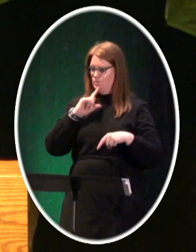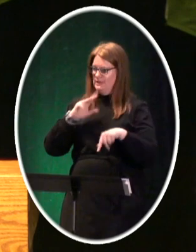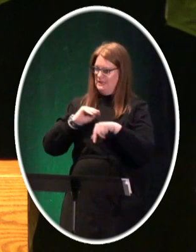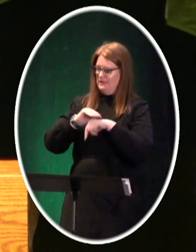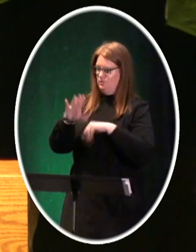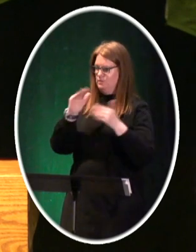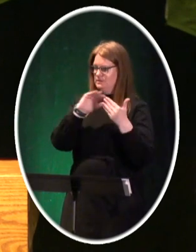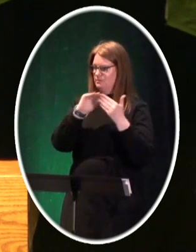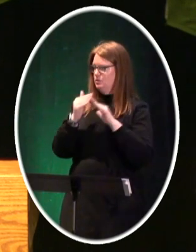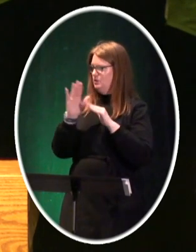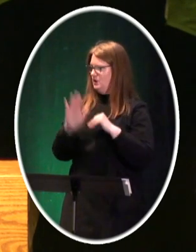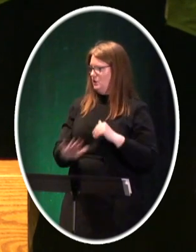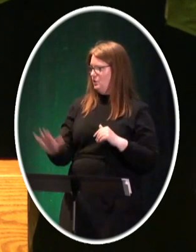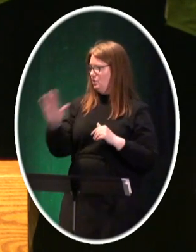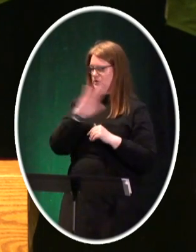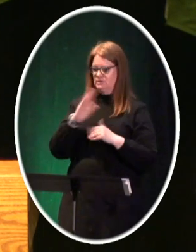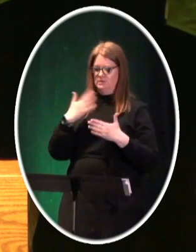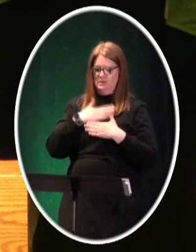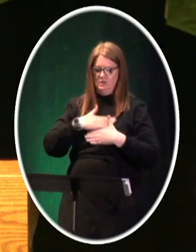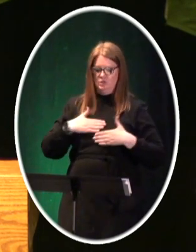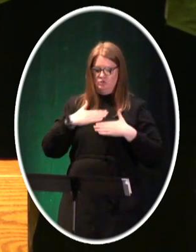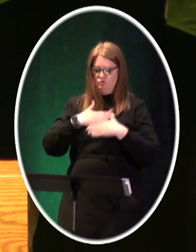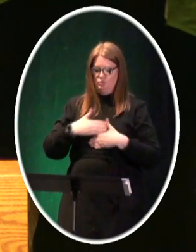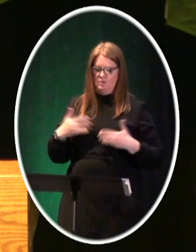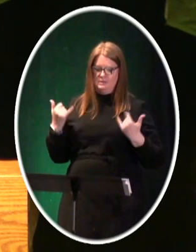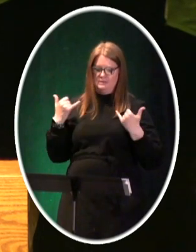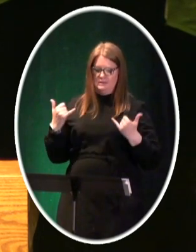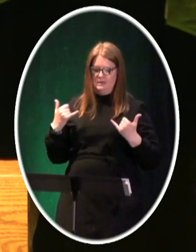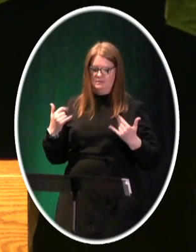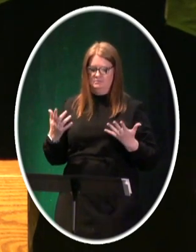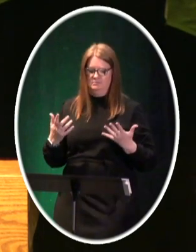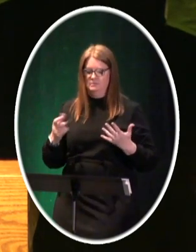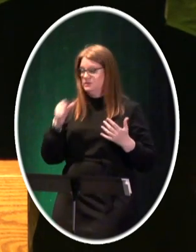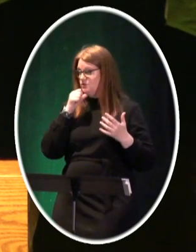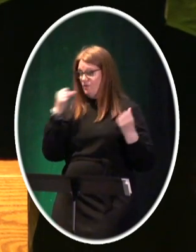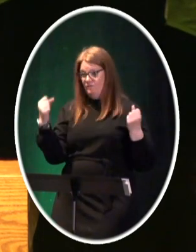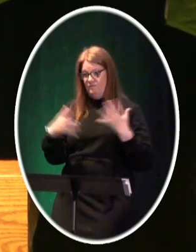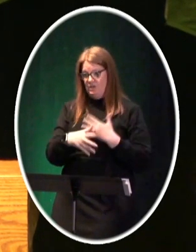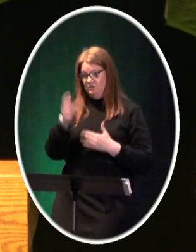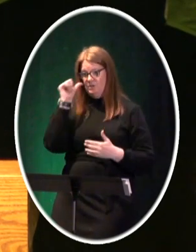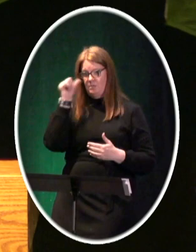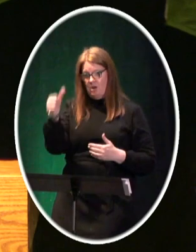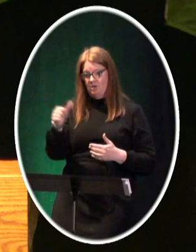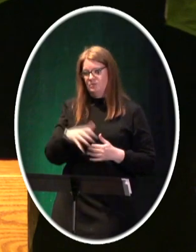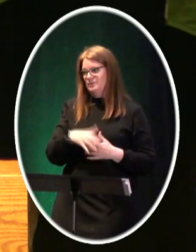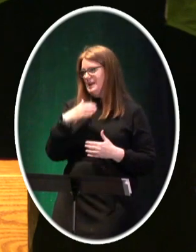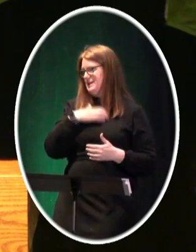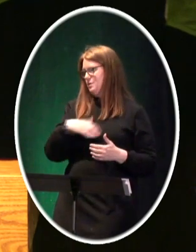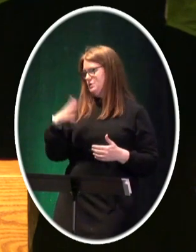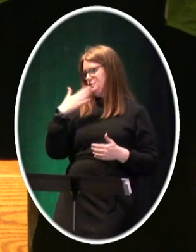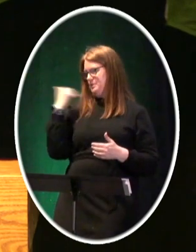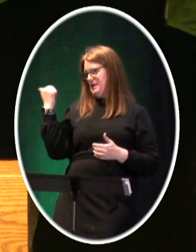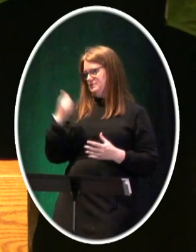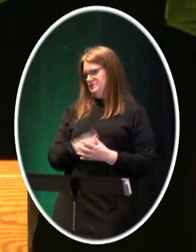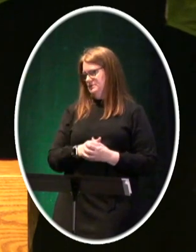community. Enjoy today, do not fear tomorrow, and I wish you all the very